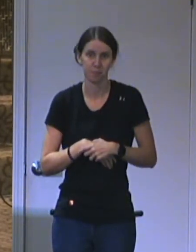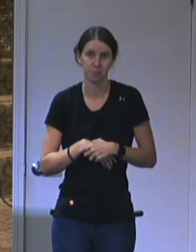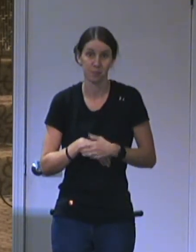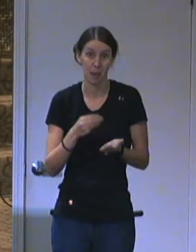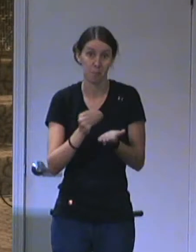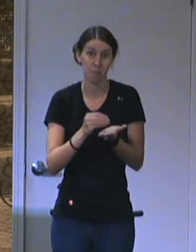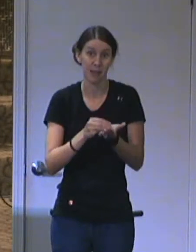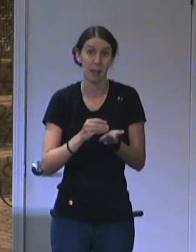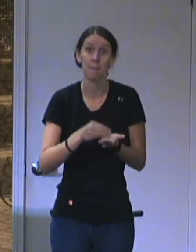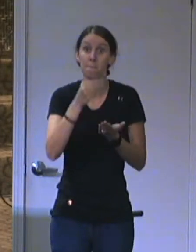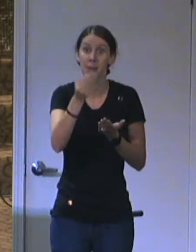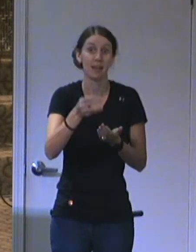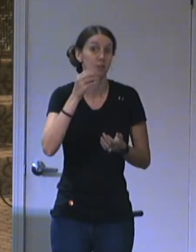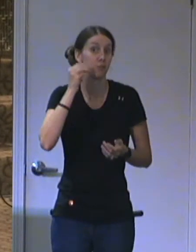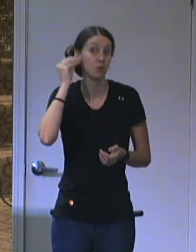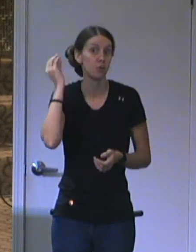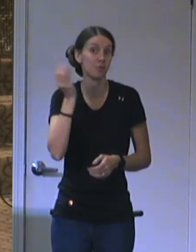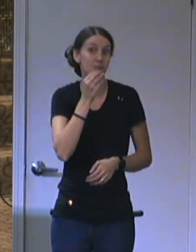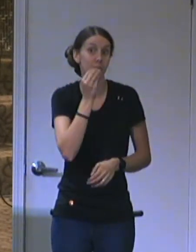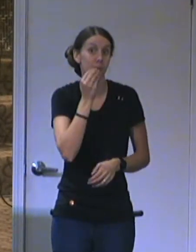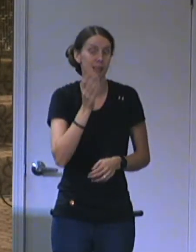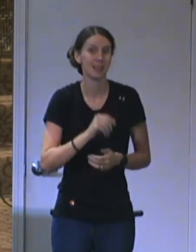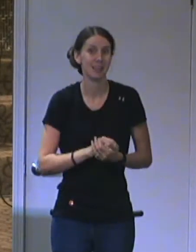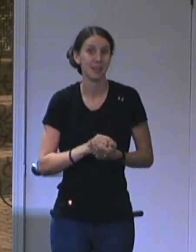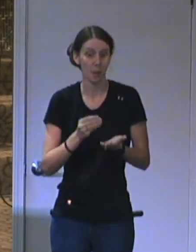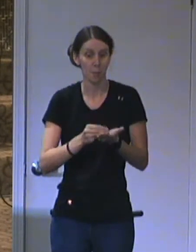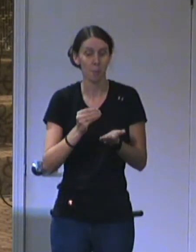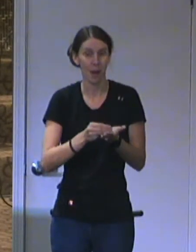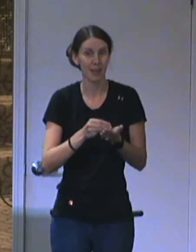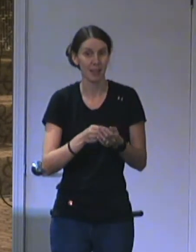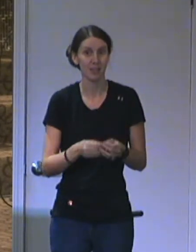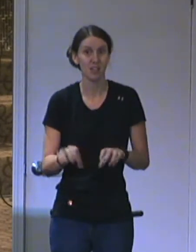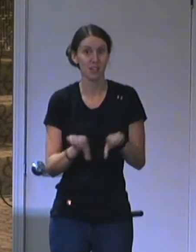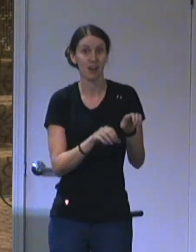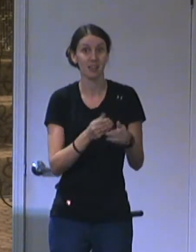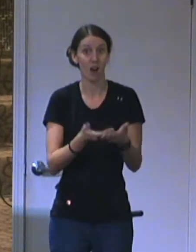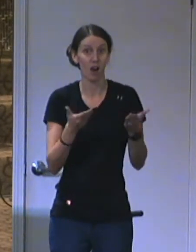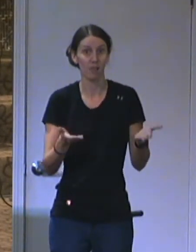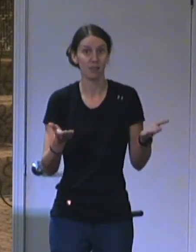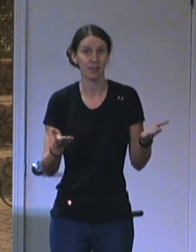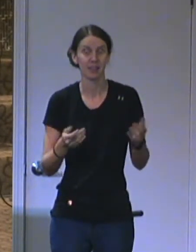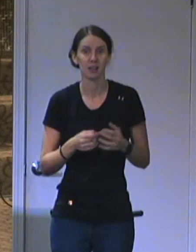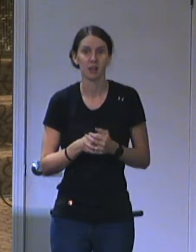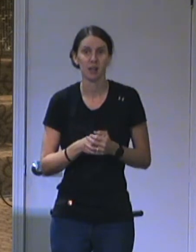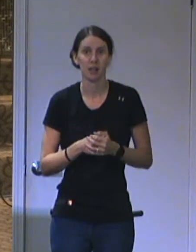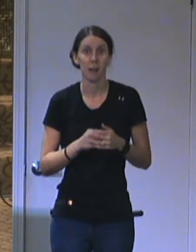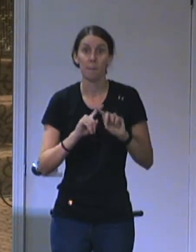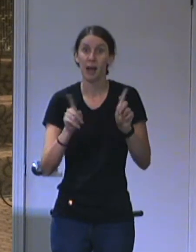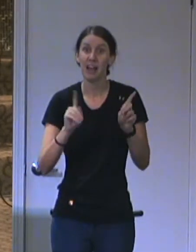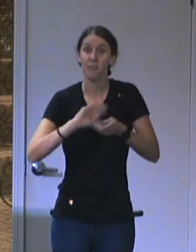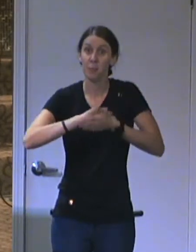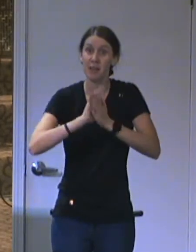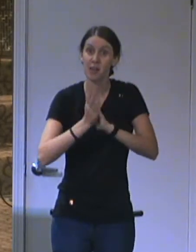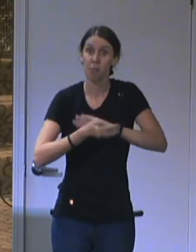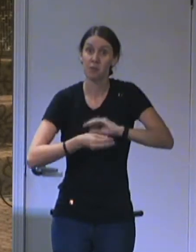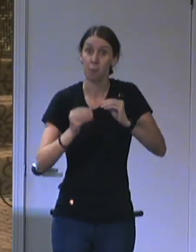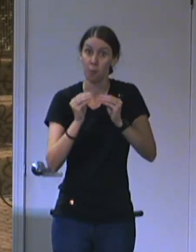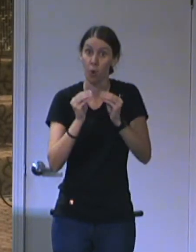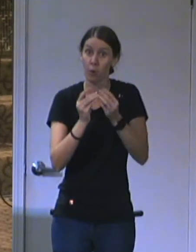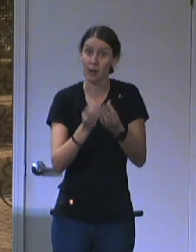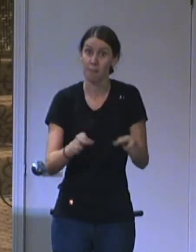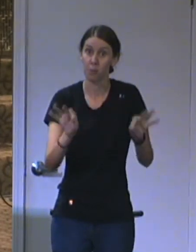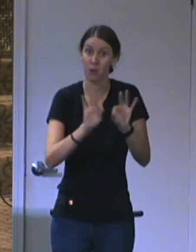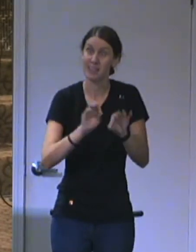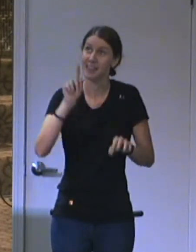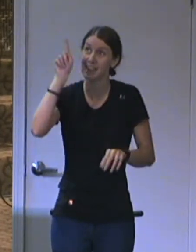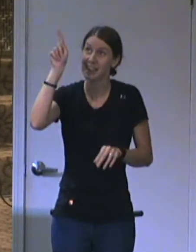Money pays the rent. Money puts food on the table. Money does a lot of things. But when money becomes more important than God, guess what?